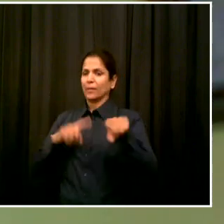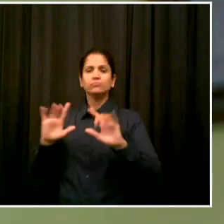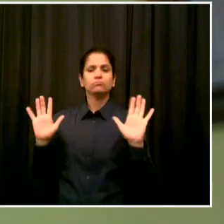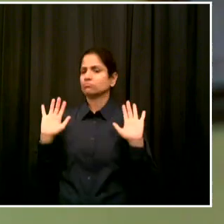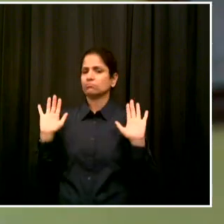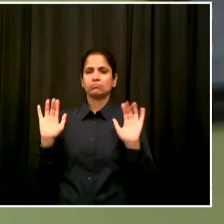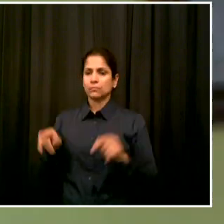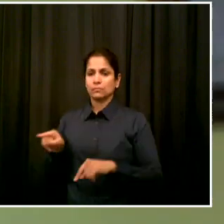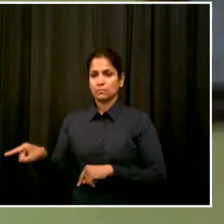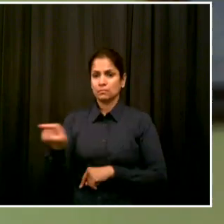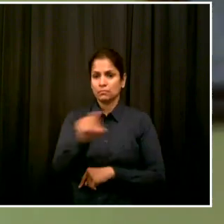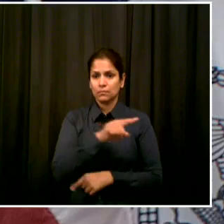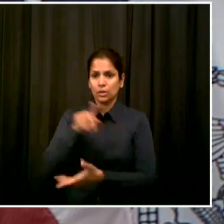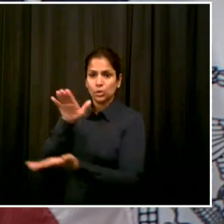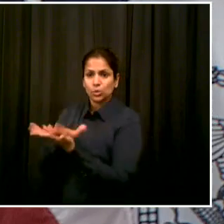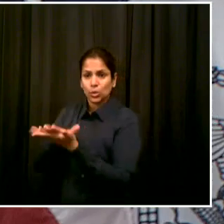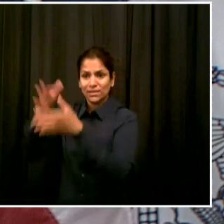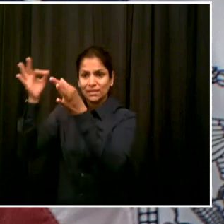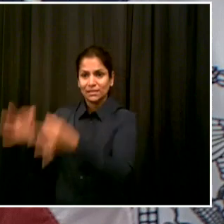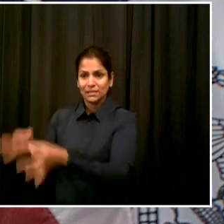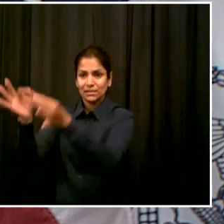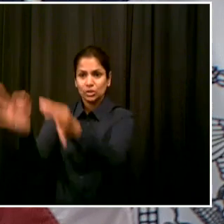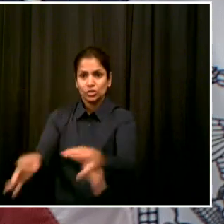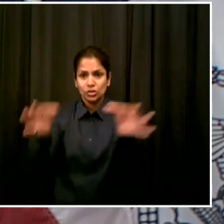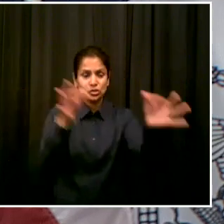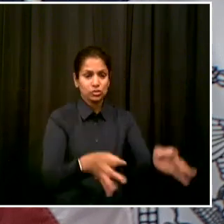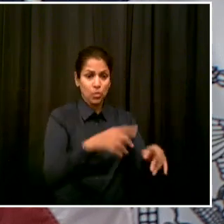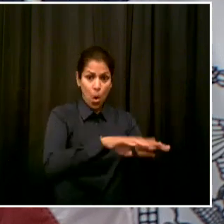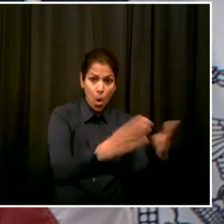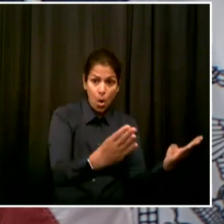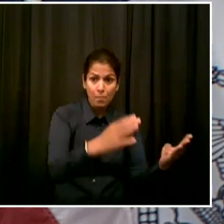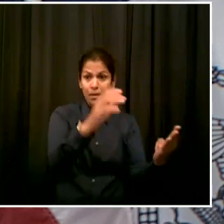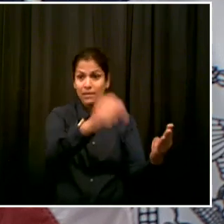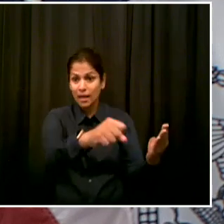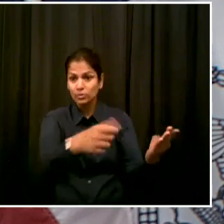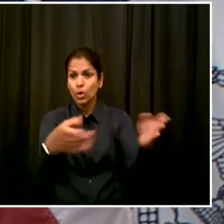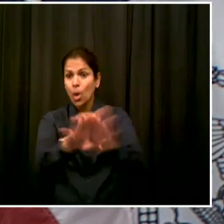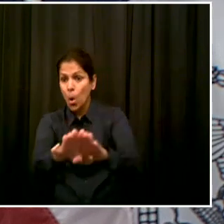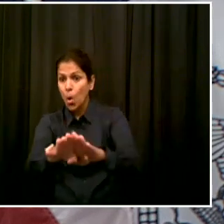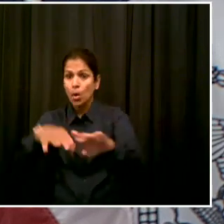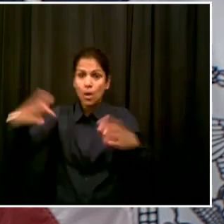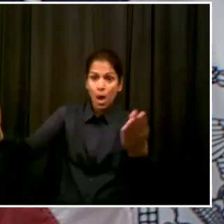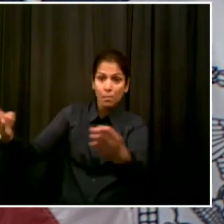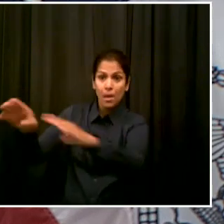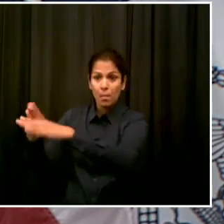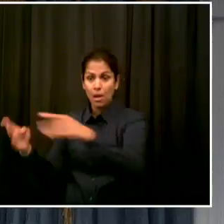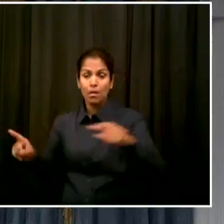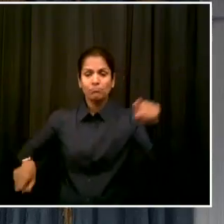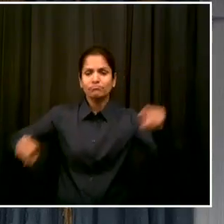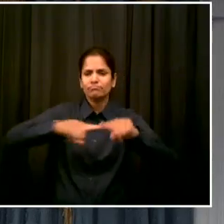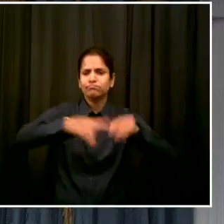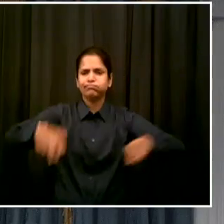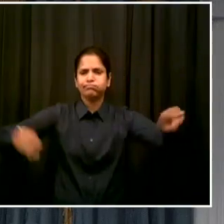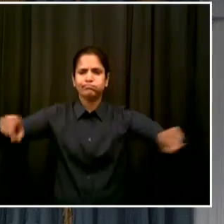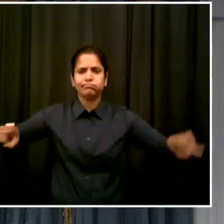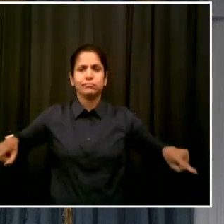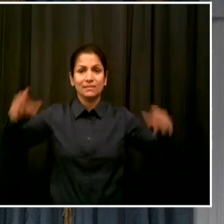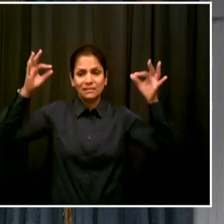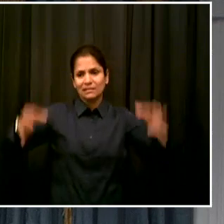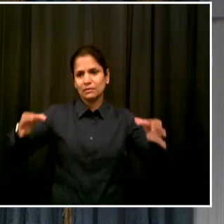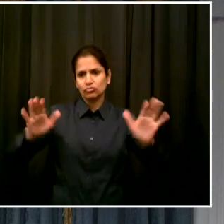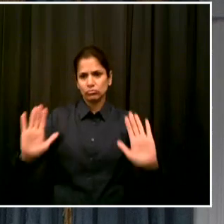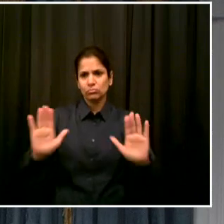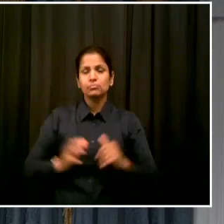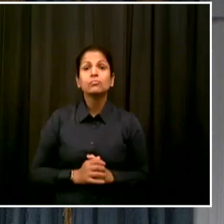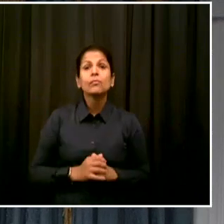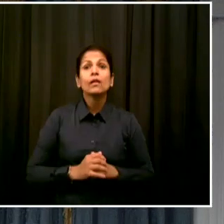Go ahead, Bridget. Great. And so my second question, state lawmakers are going to be returning to Albany for a